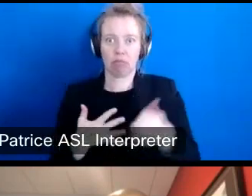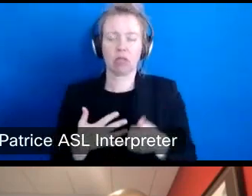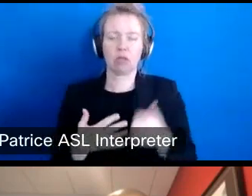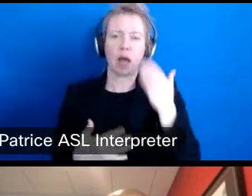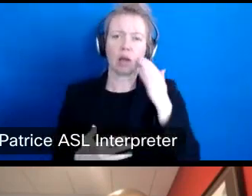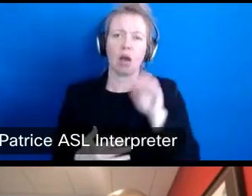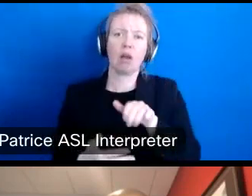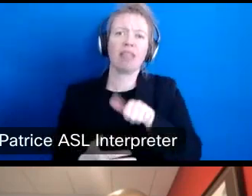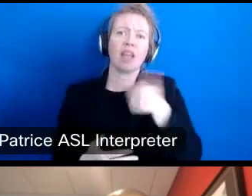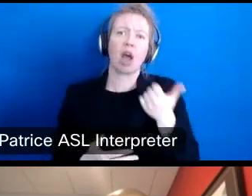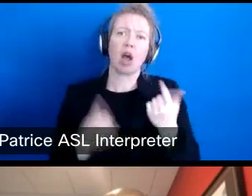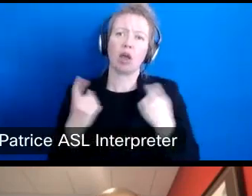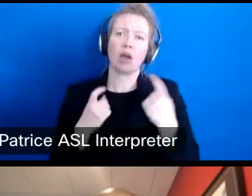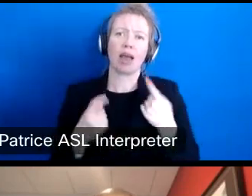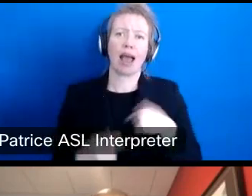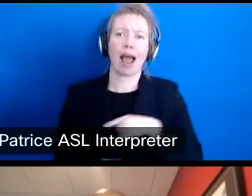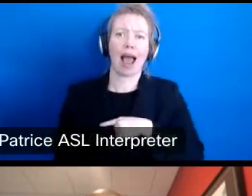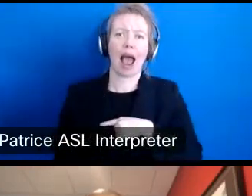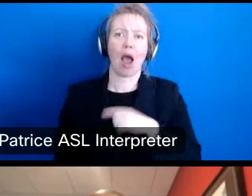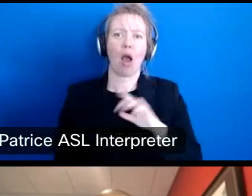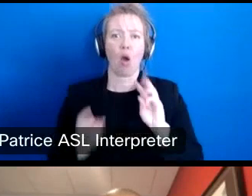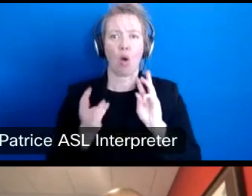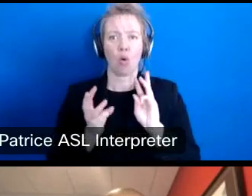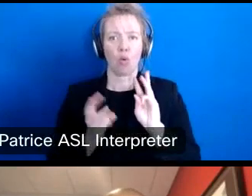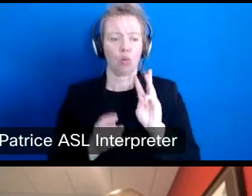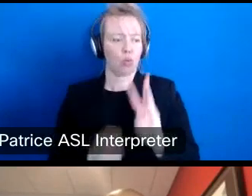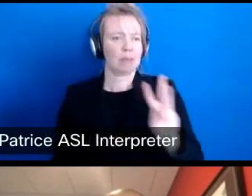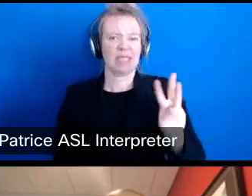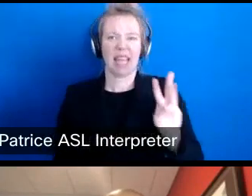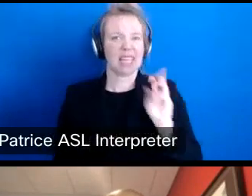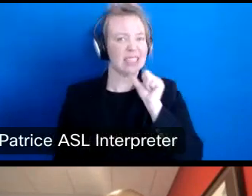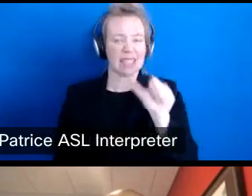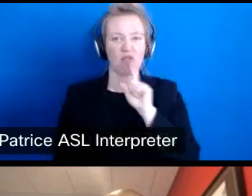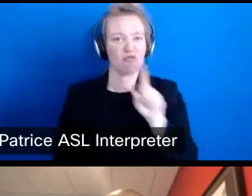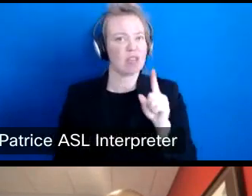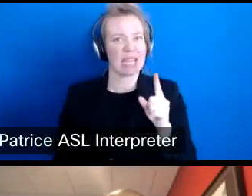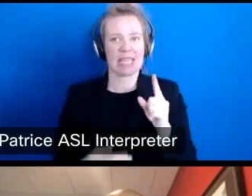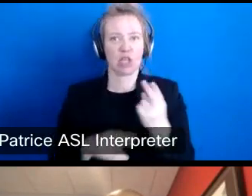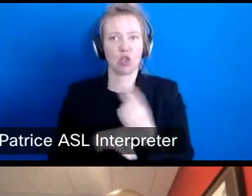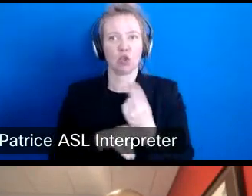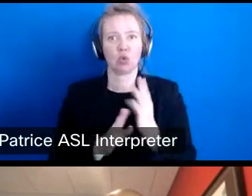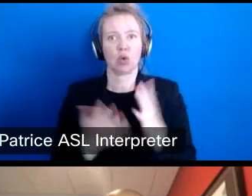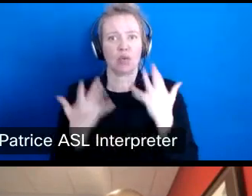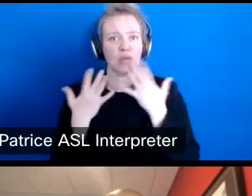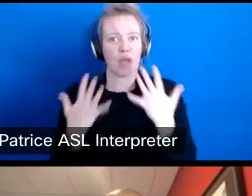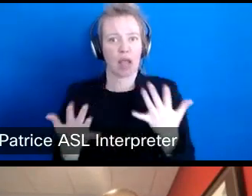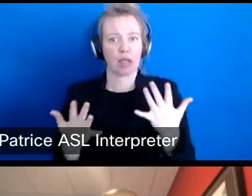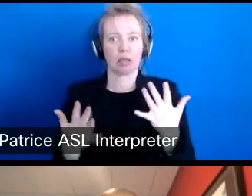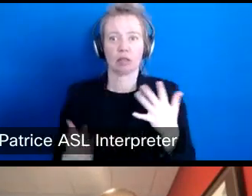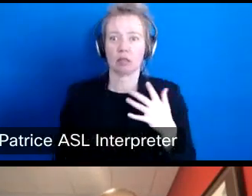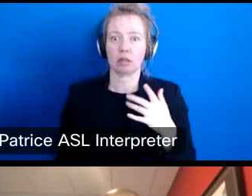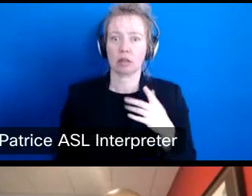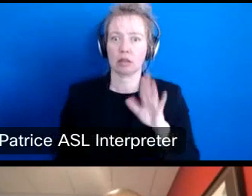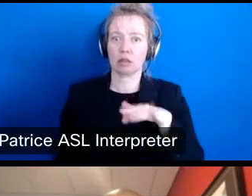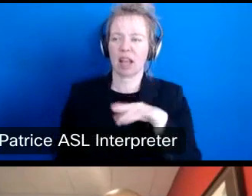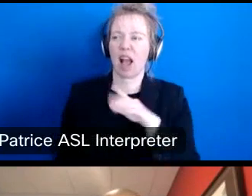about our dashboard not being very easy or friendly, user friendly. Hey, Sahar, We are,